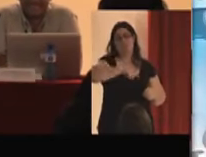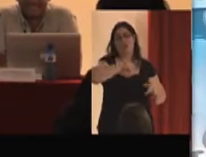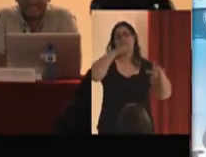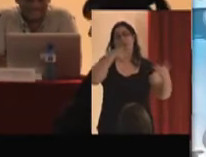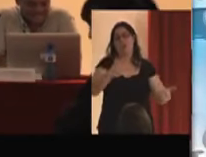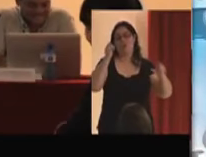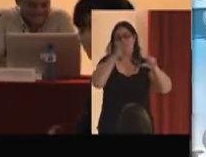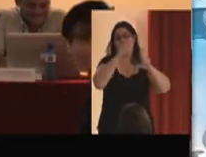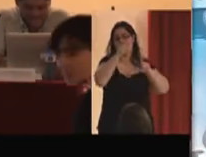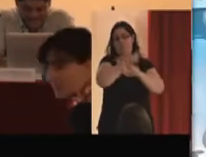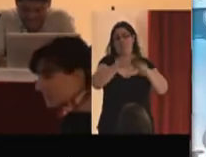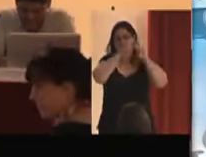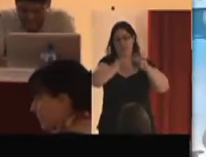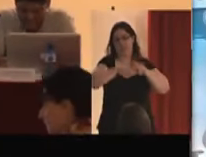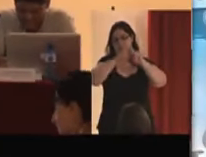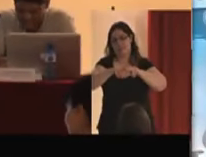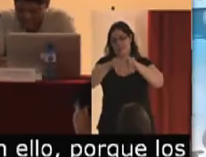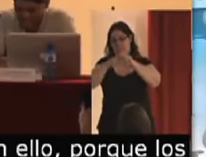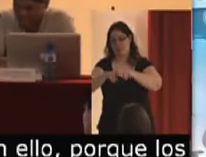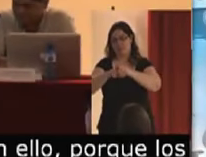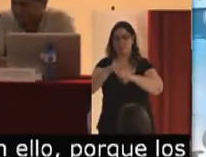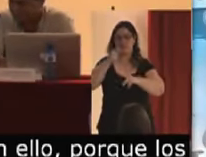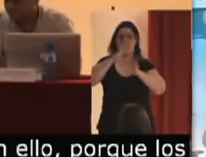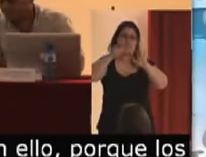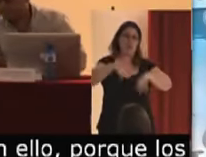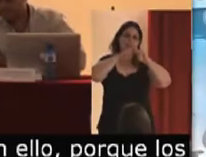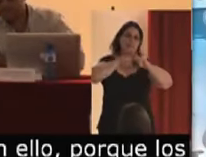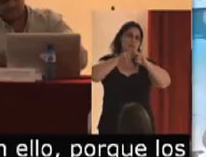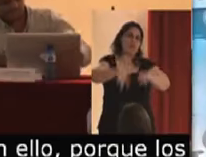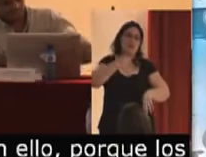Yes, we're working on it, because the reviewers